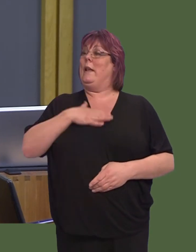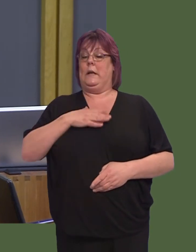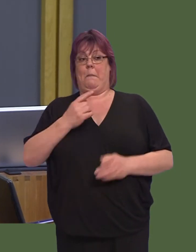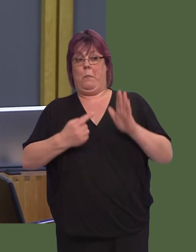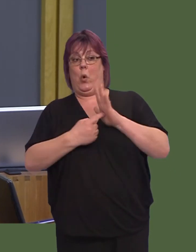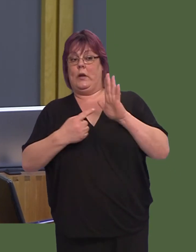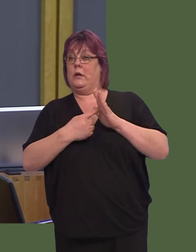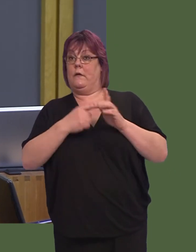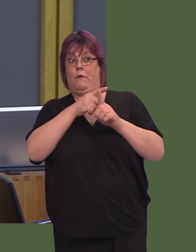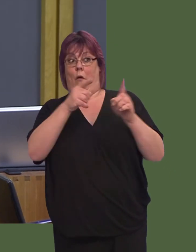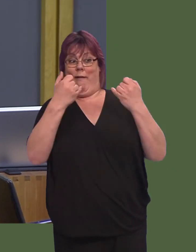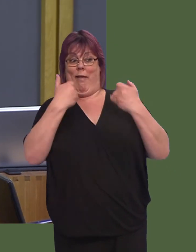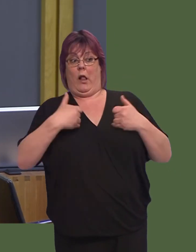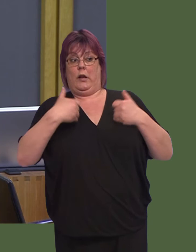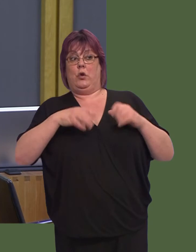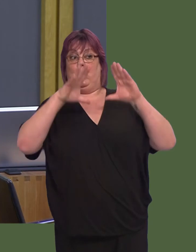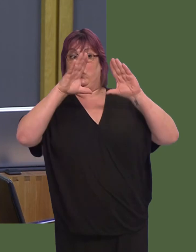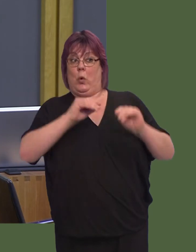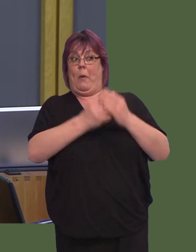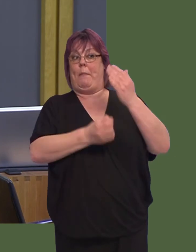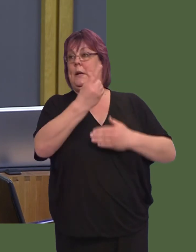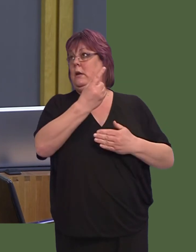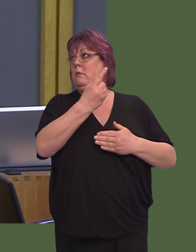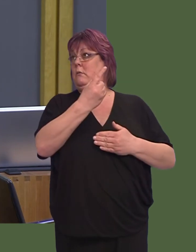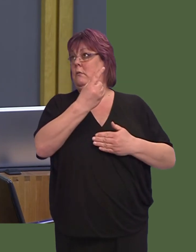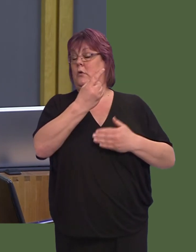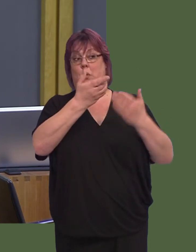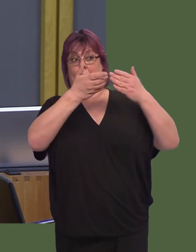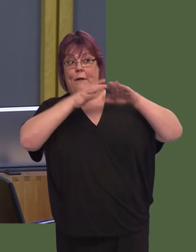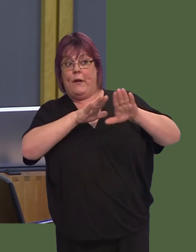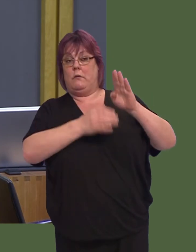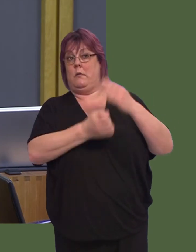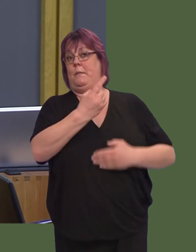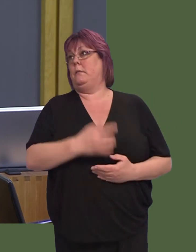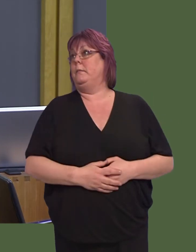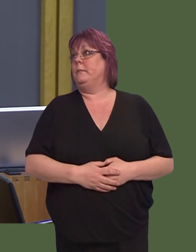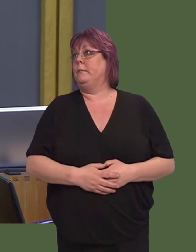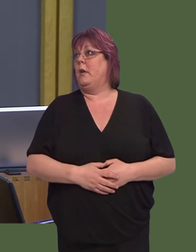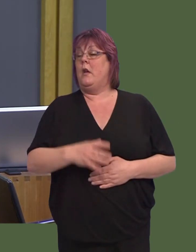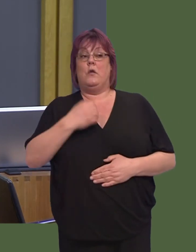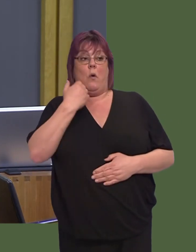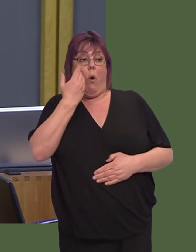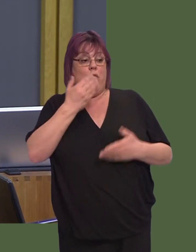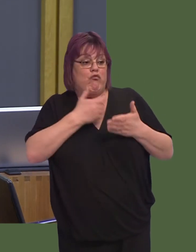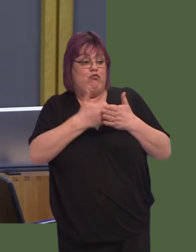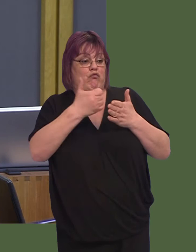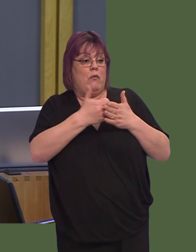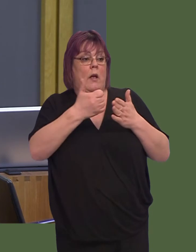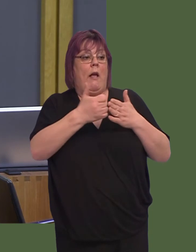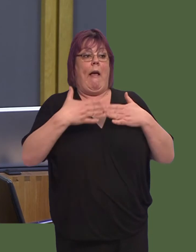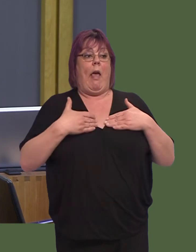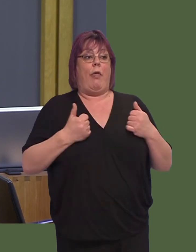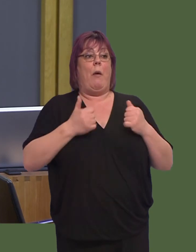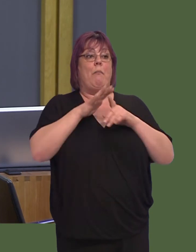in preventing ill health, in also, of course, meeting day-to-day, week-to-week, month-to-month health